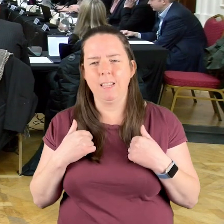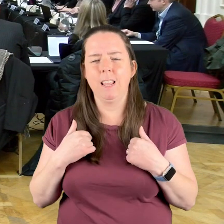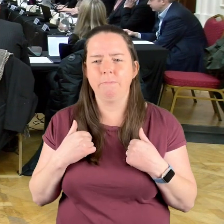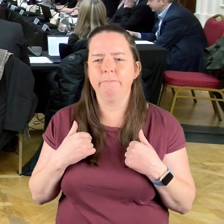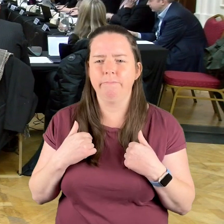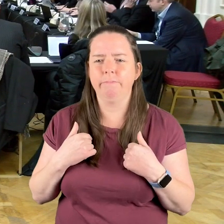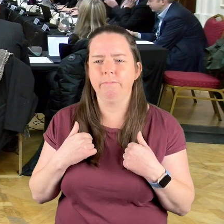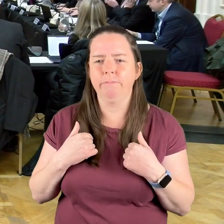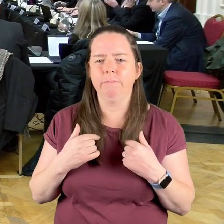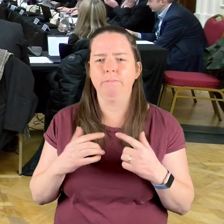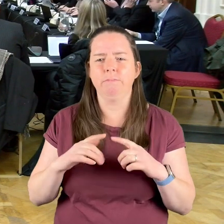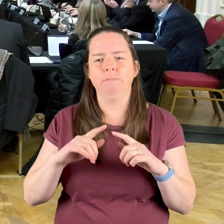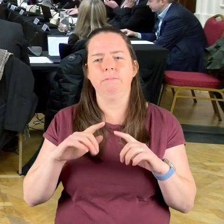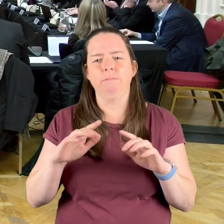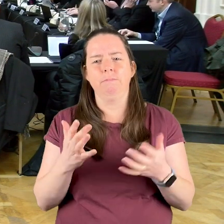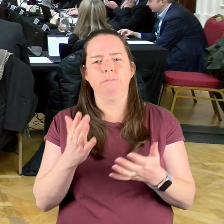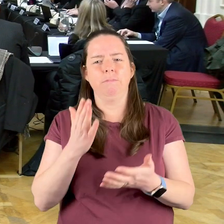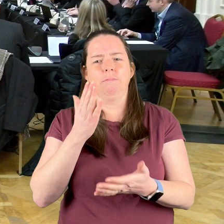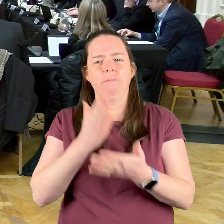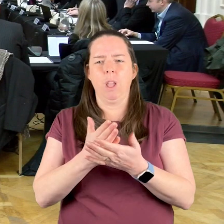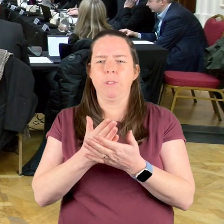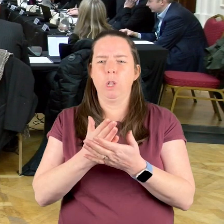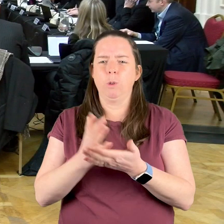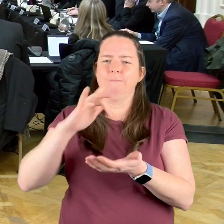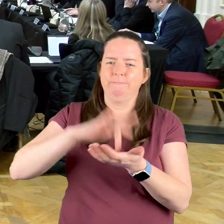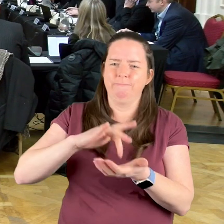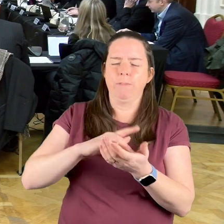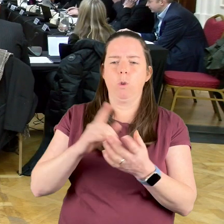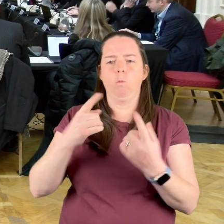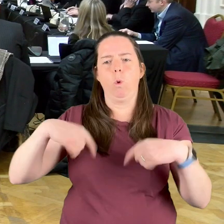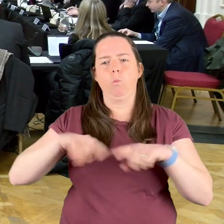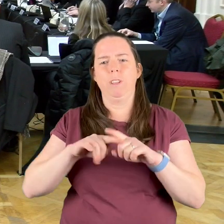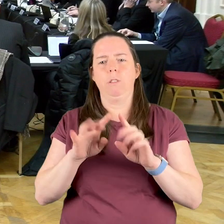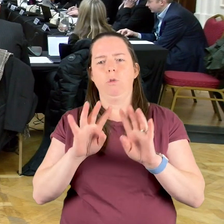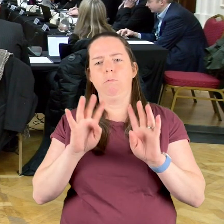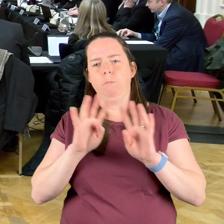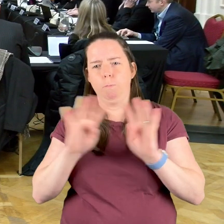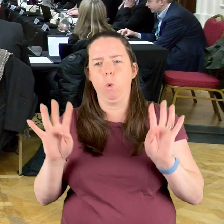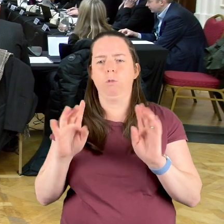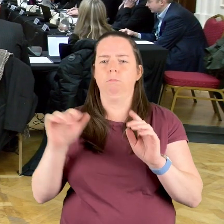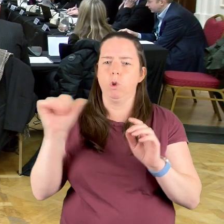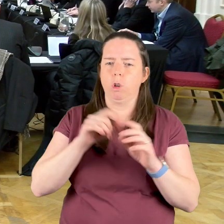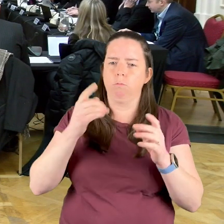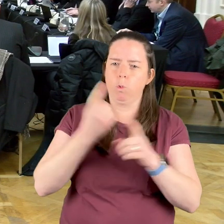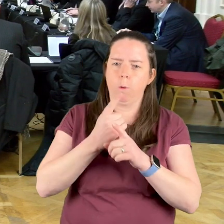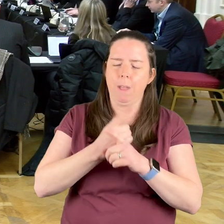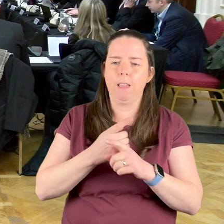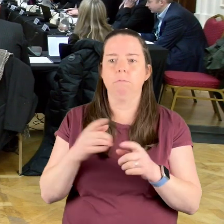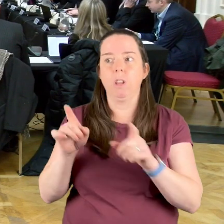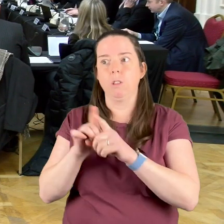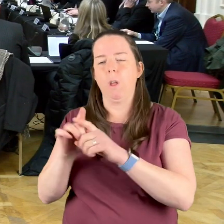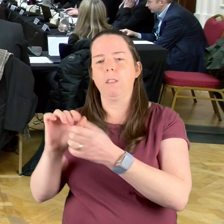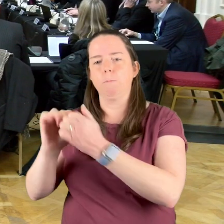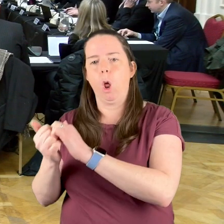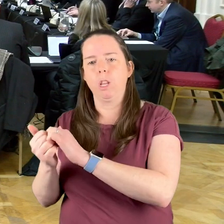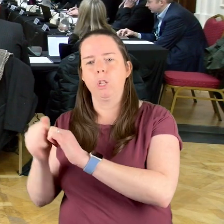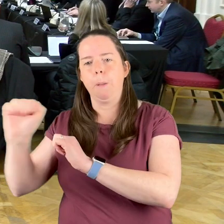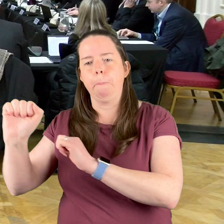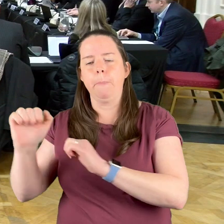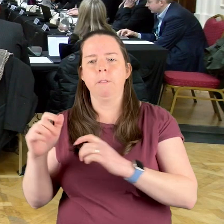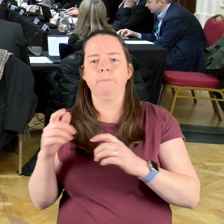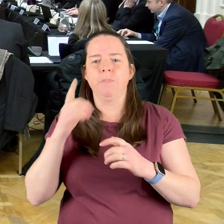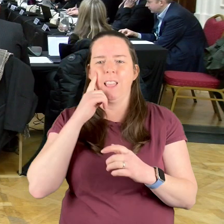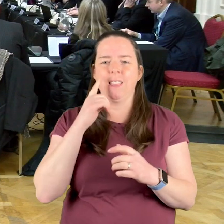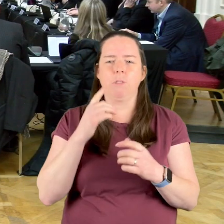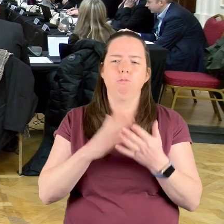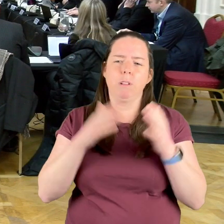the absolute heart of what this board should be talking about, as well as the partnership. And I think there's a real concern